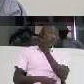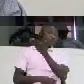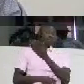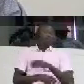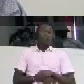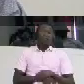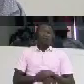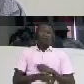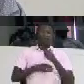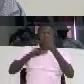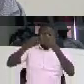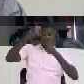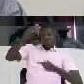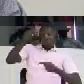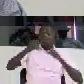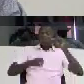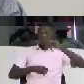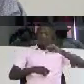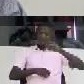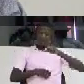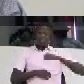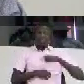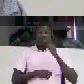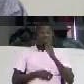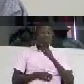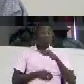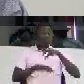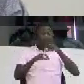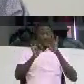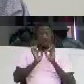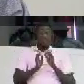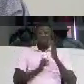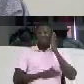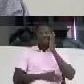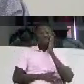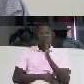These terrible crimes must be taken seriously,